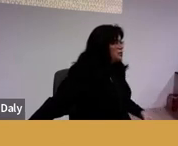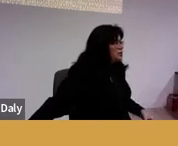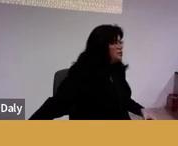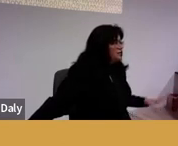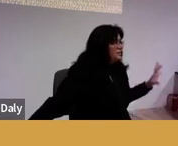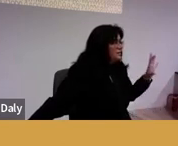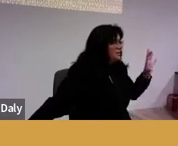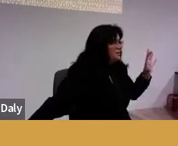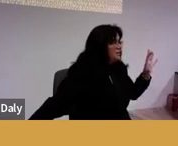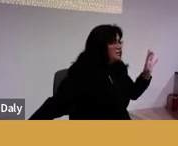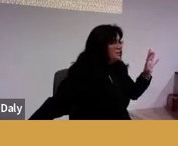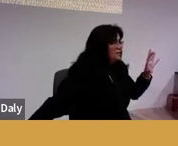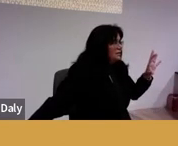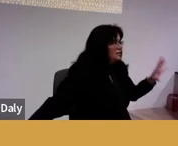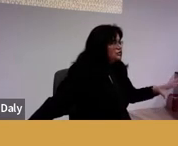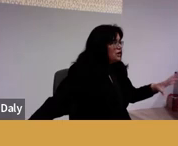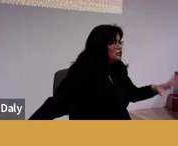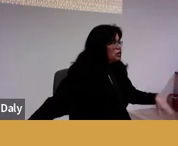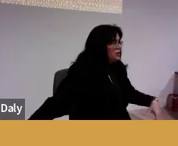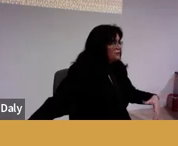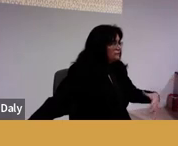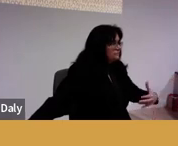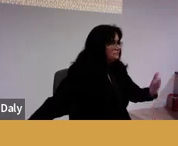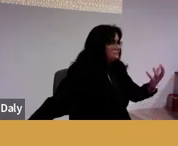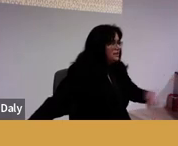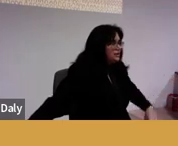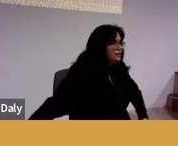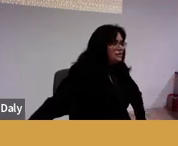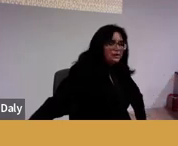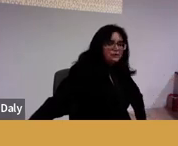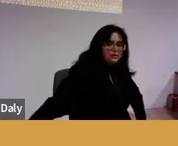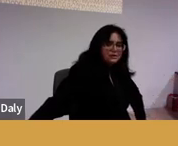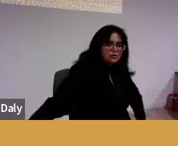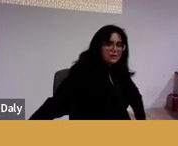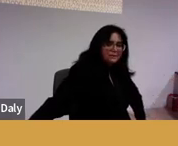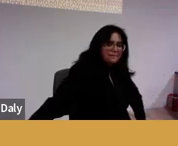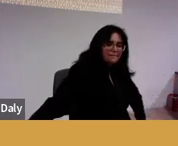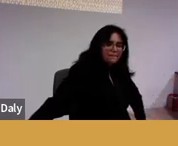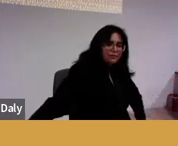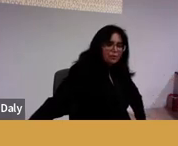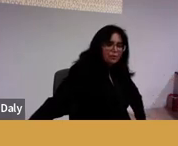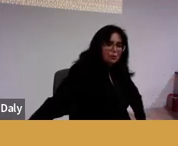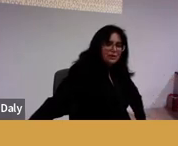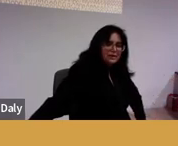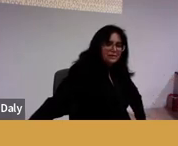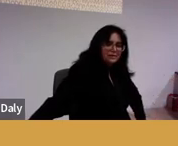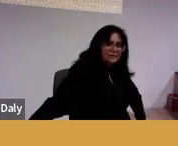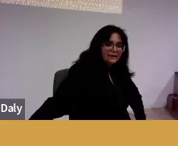culture in Australian life in the 21st century. So I